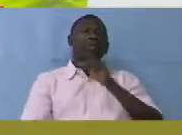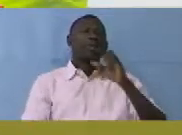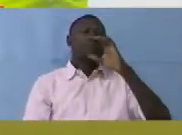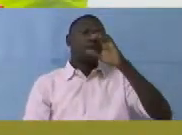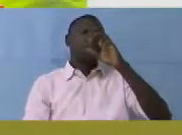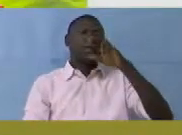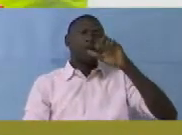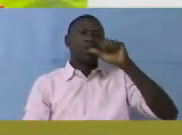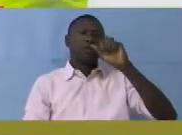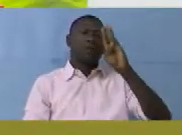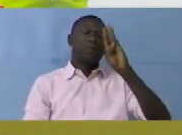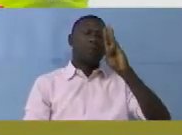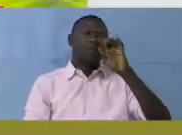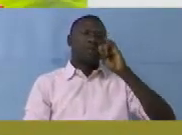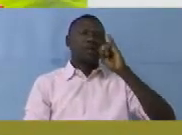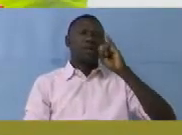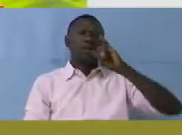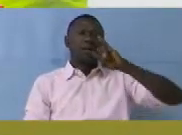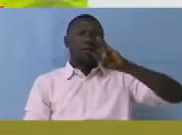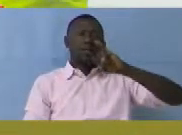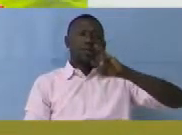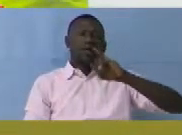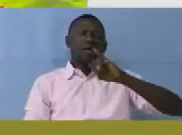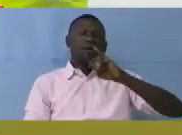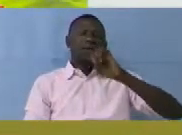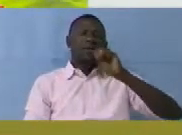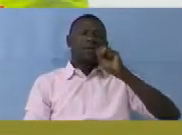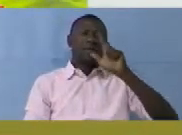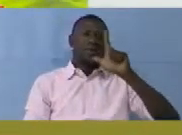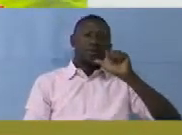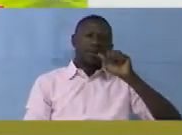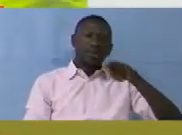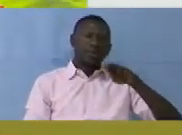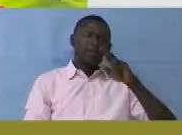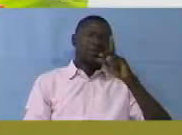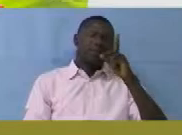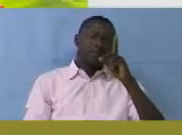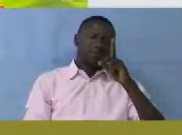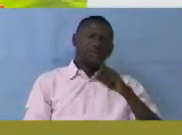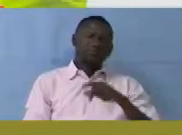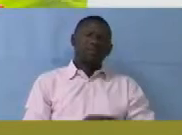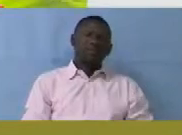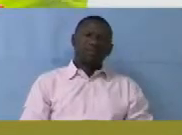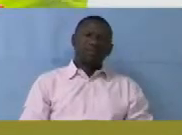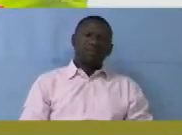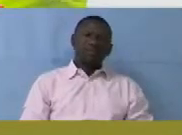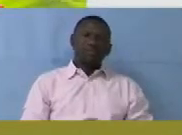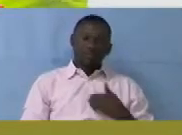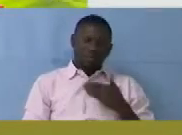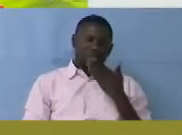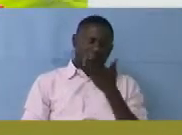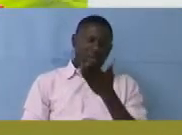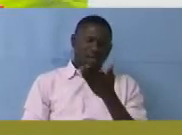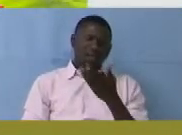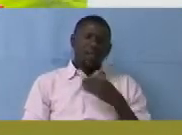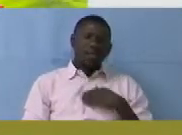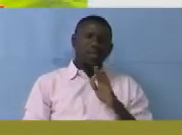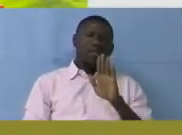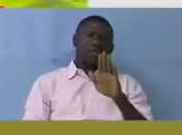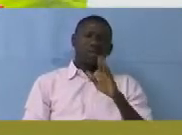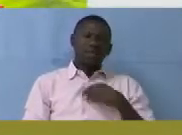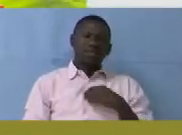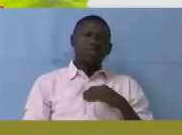nanje natna ta krabai la was in Craveland School. The Craveland karambu to later the school